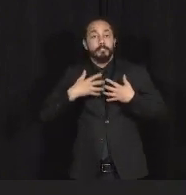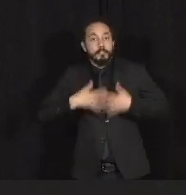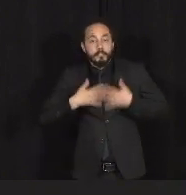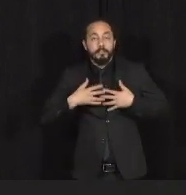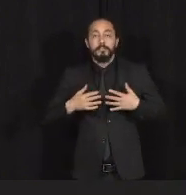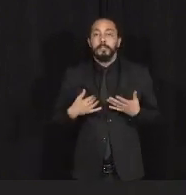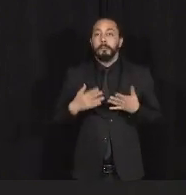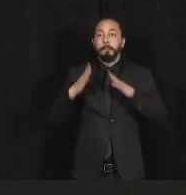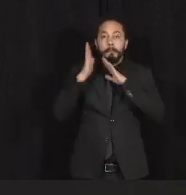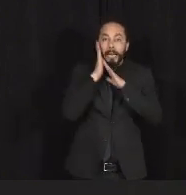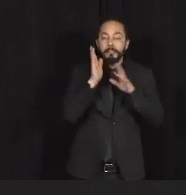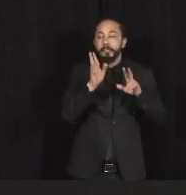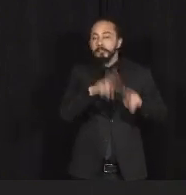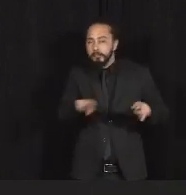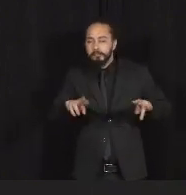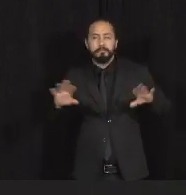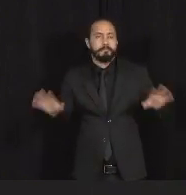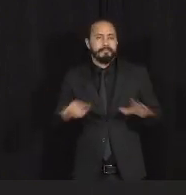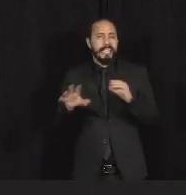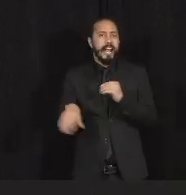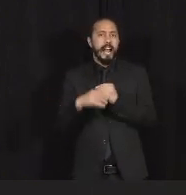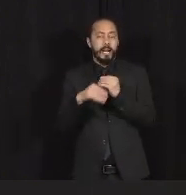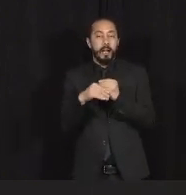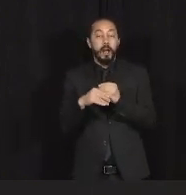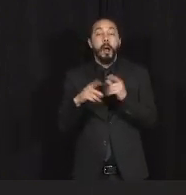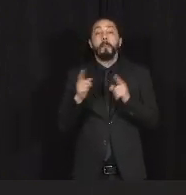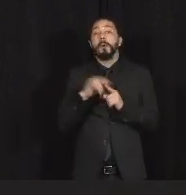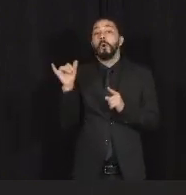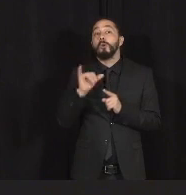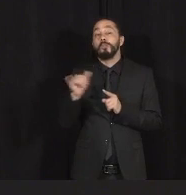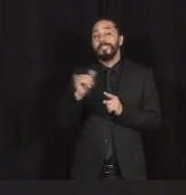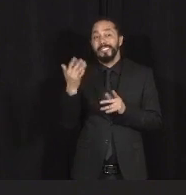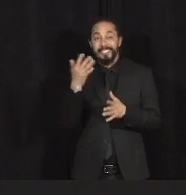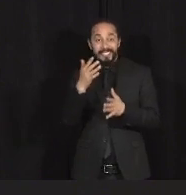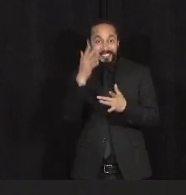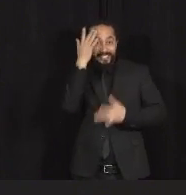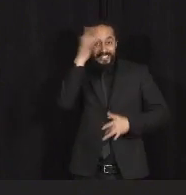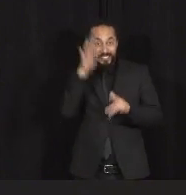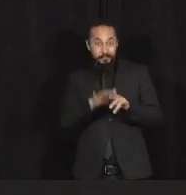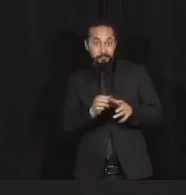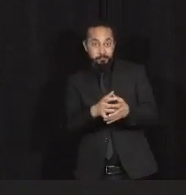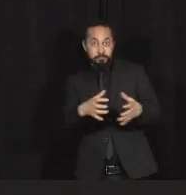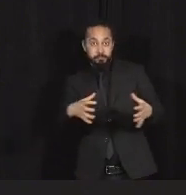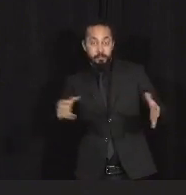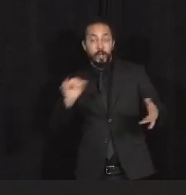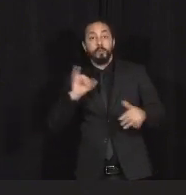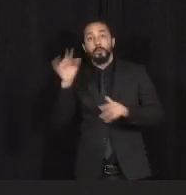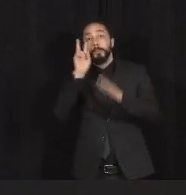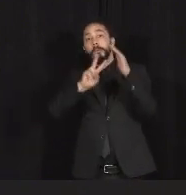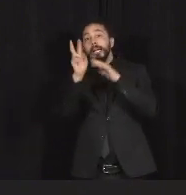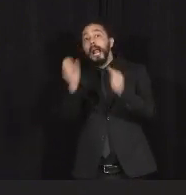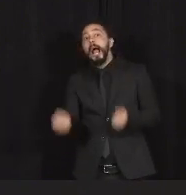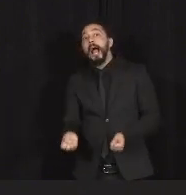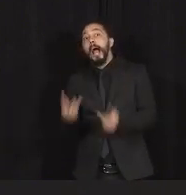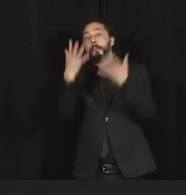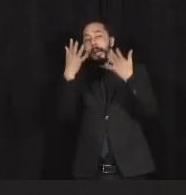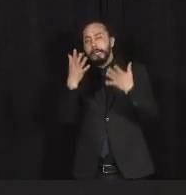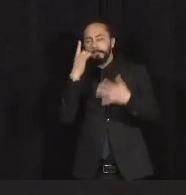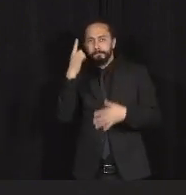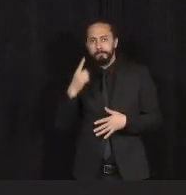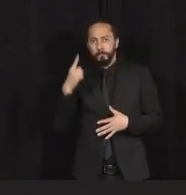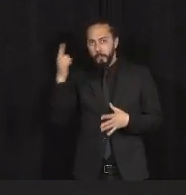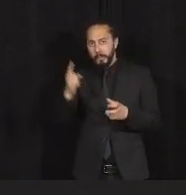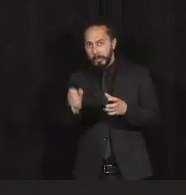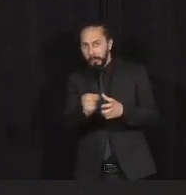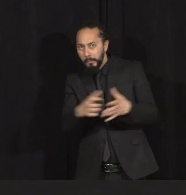disease goes on and as that trajectory is still in question. So we can get as much supply in as possible to meet whatever demands are coming our